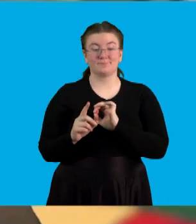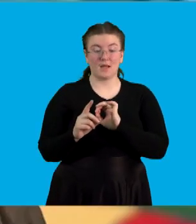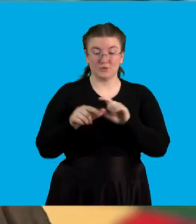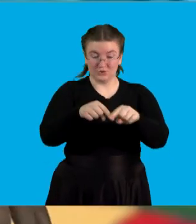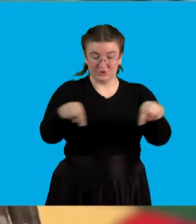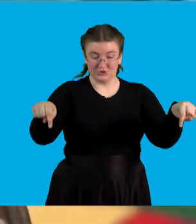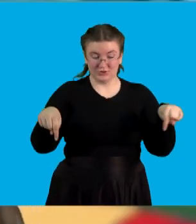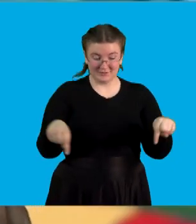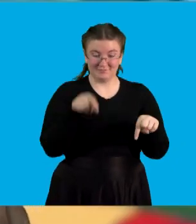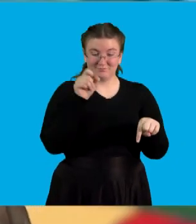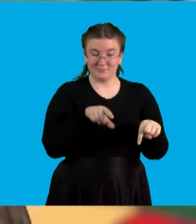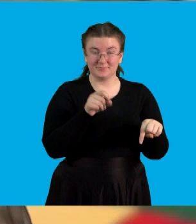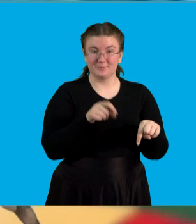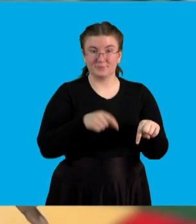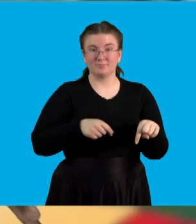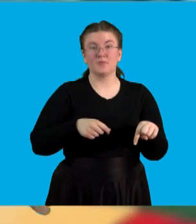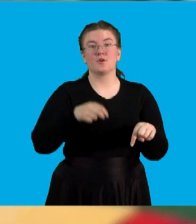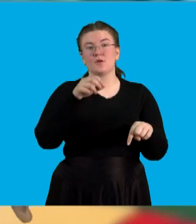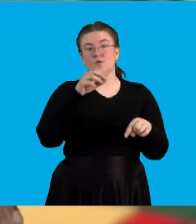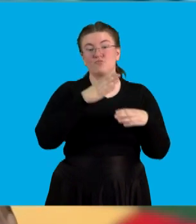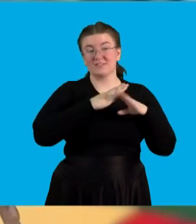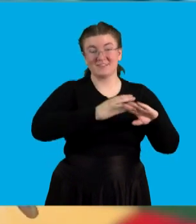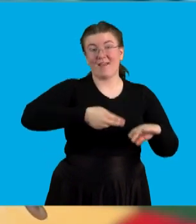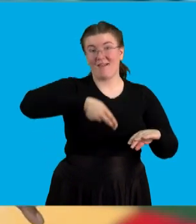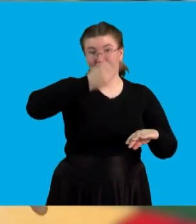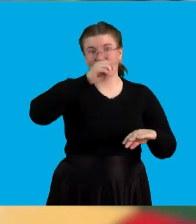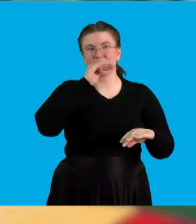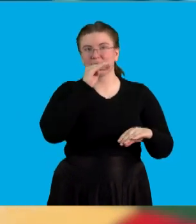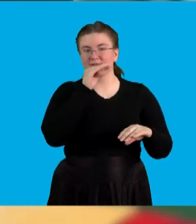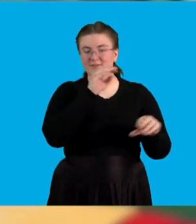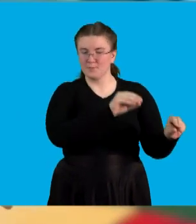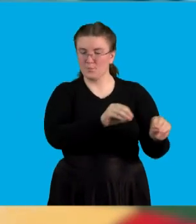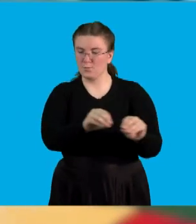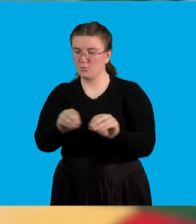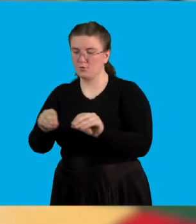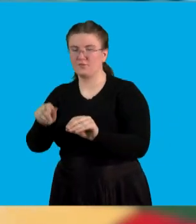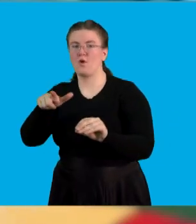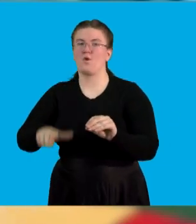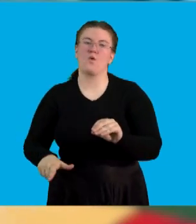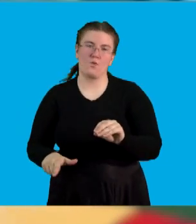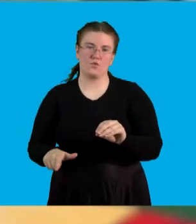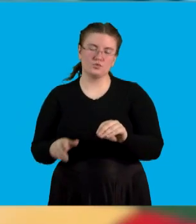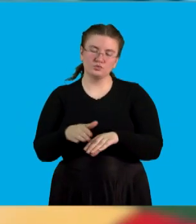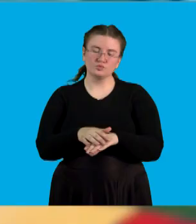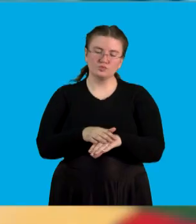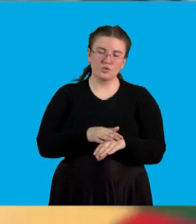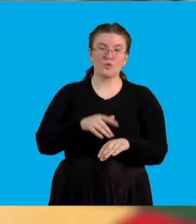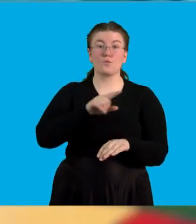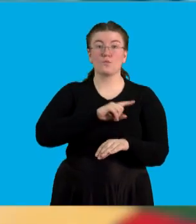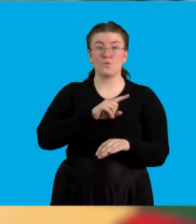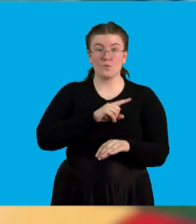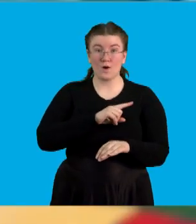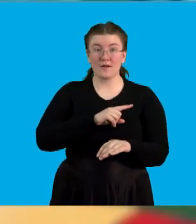resistance, that means the current in that particular circuit is going to be low. Why? Because if the resistance is very high, the resistance